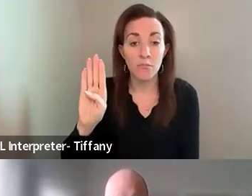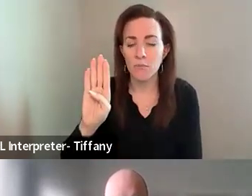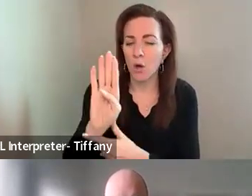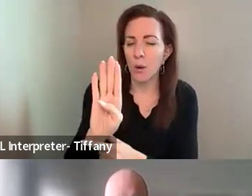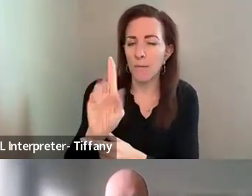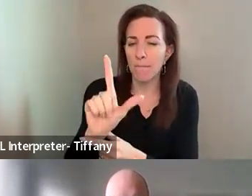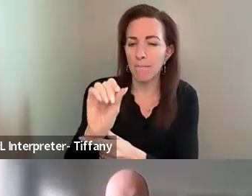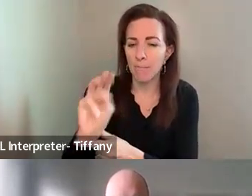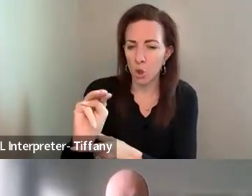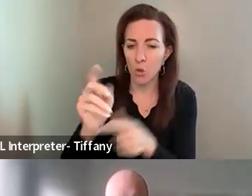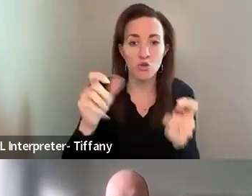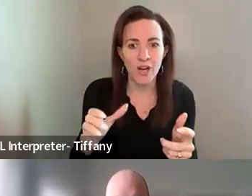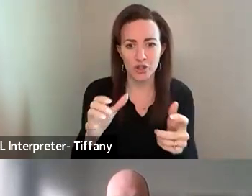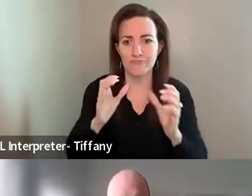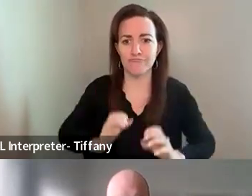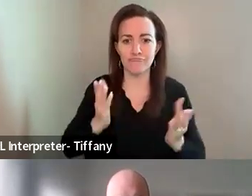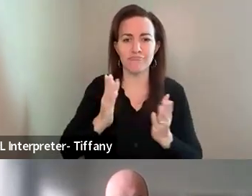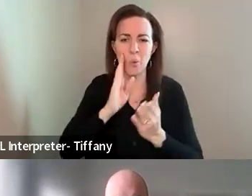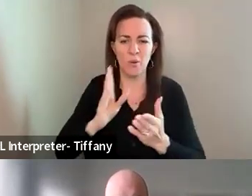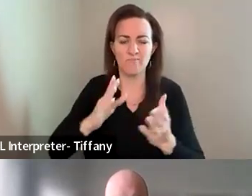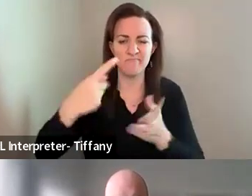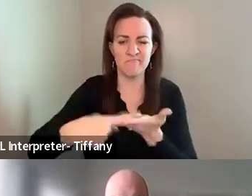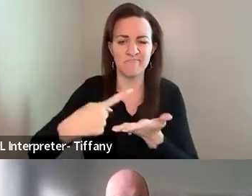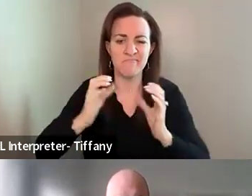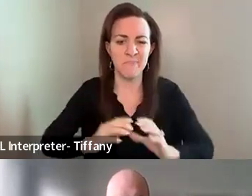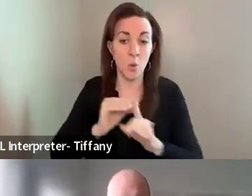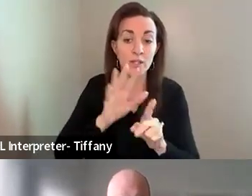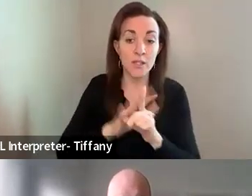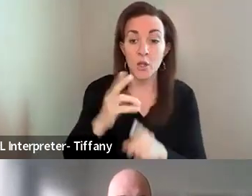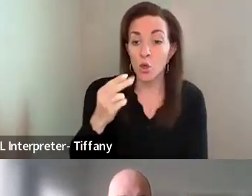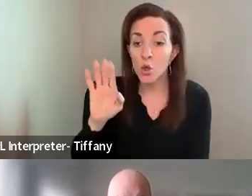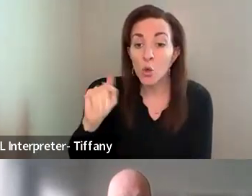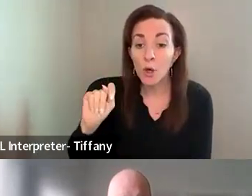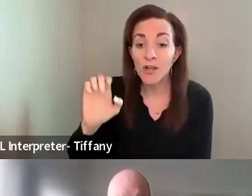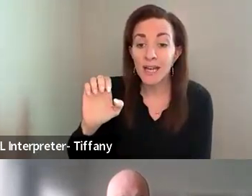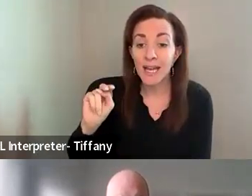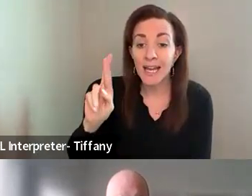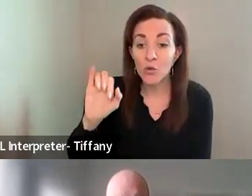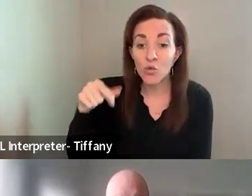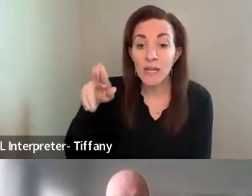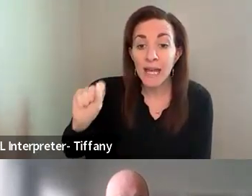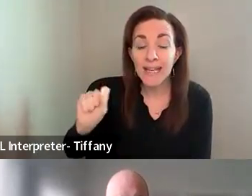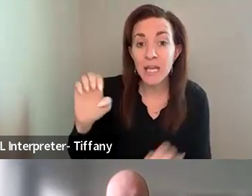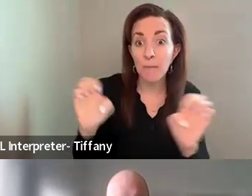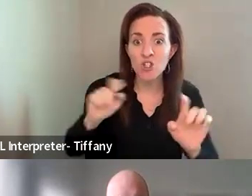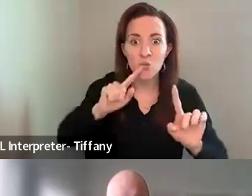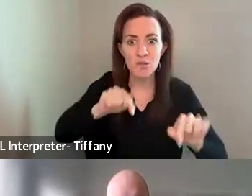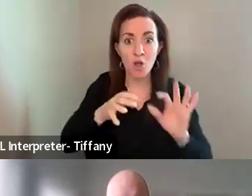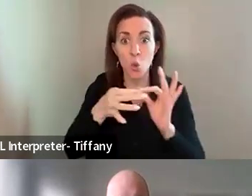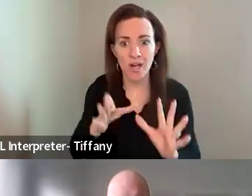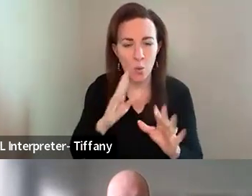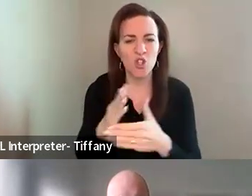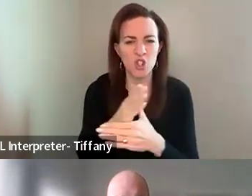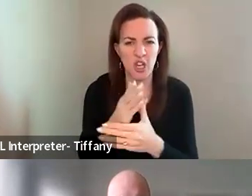Client Services, she's going to share about our client orientation. Hubert Enriquez, our Emergency Response Coordinator, is also going to